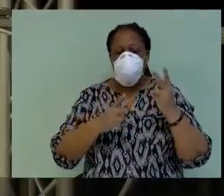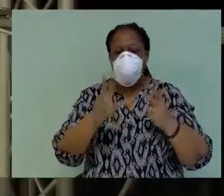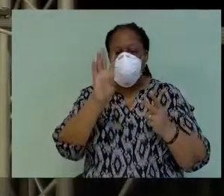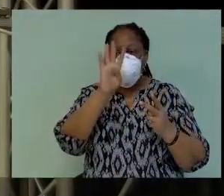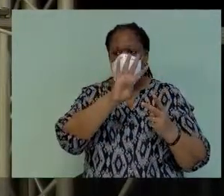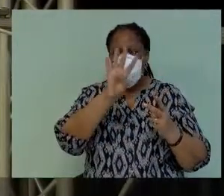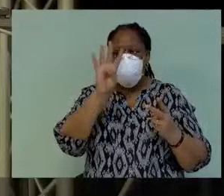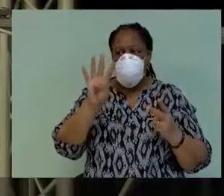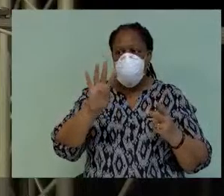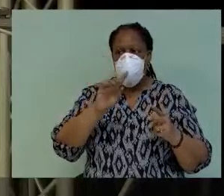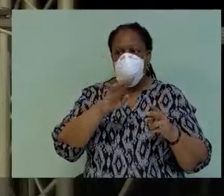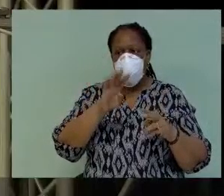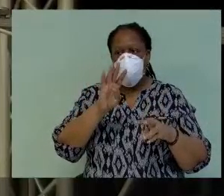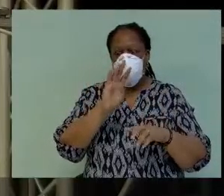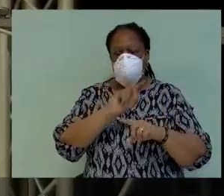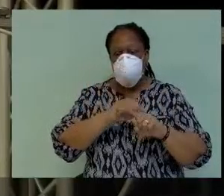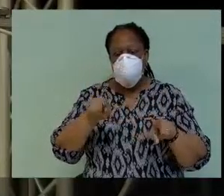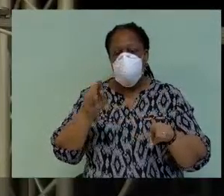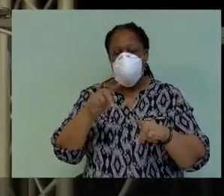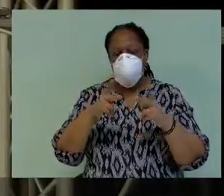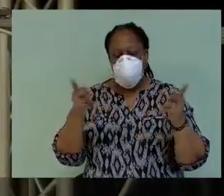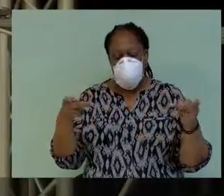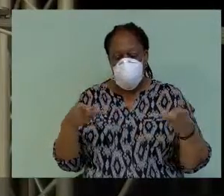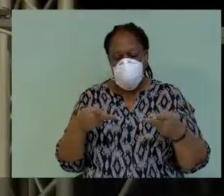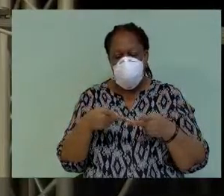or enterprises and would have